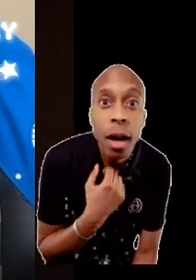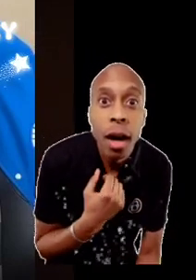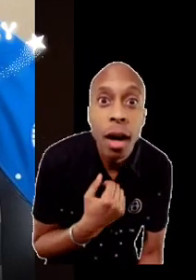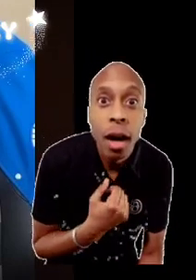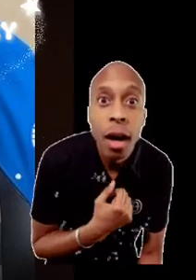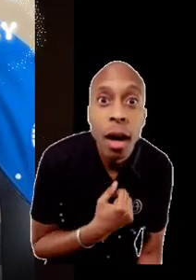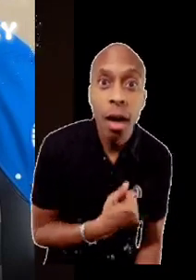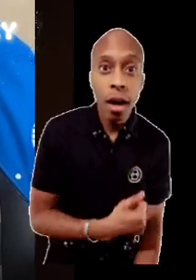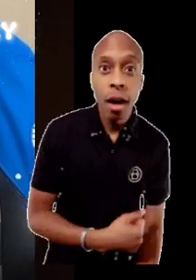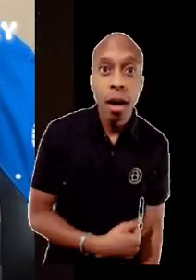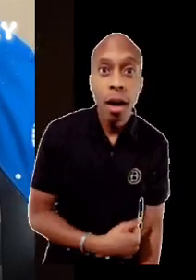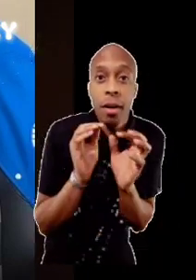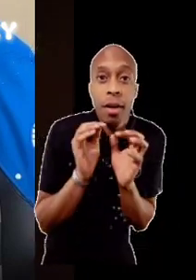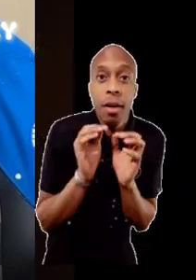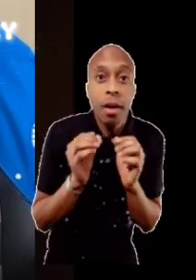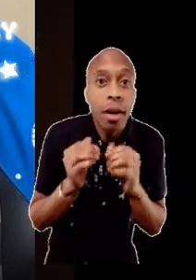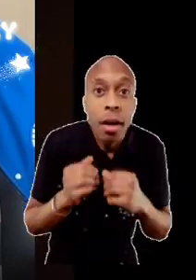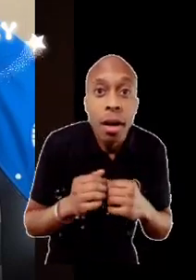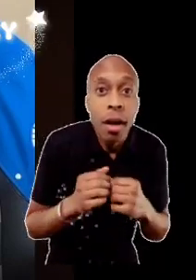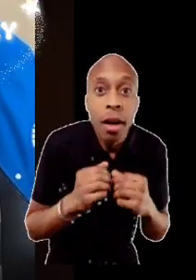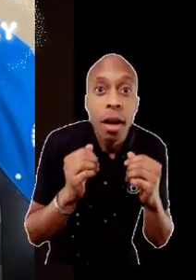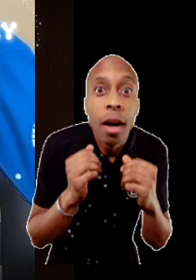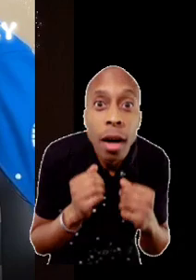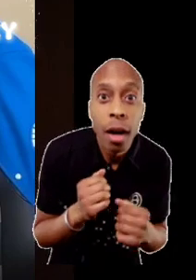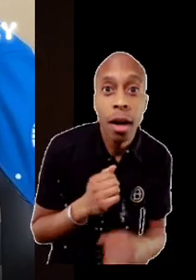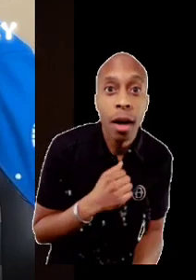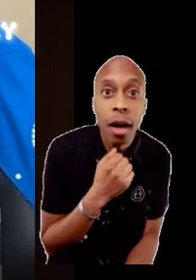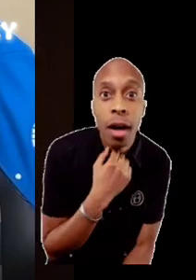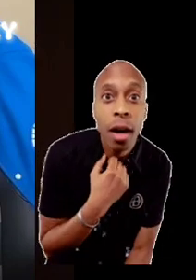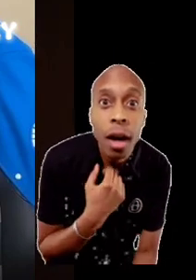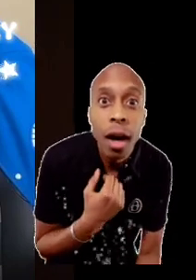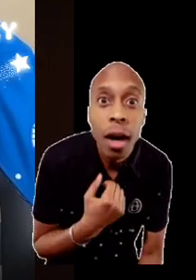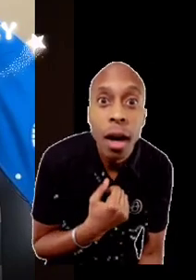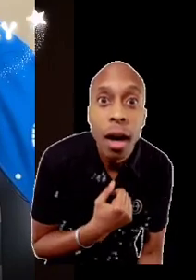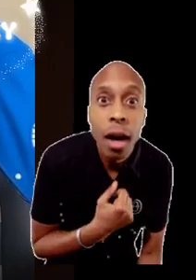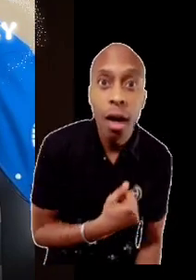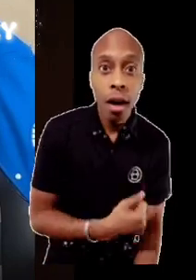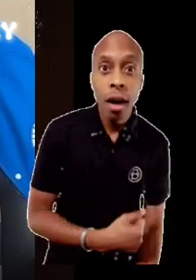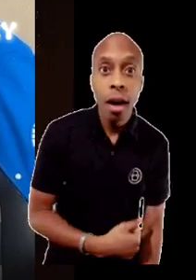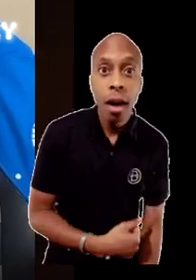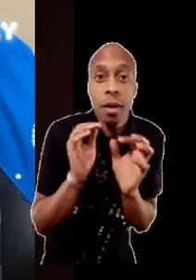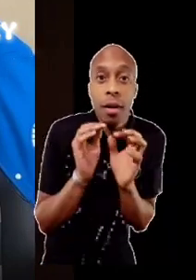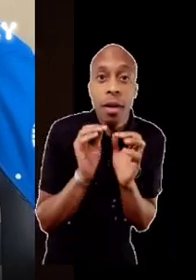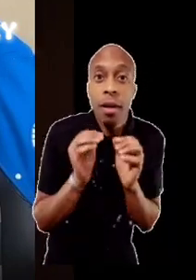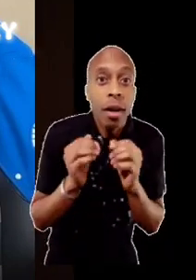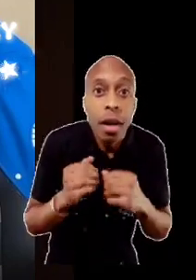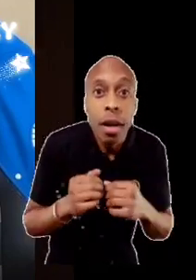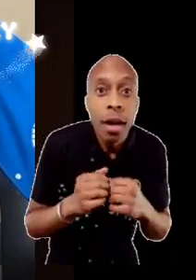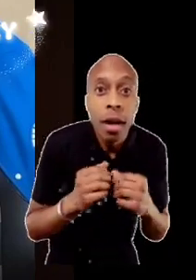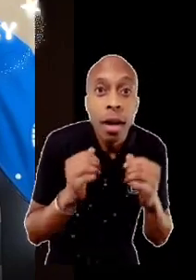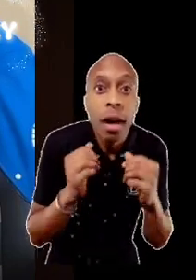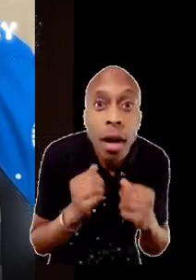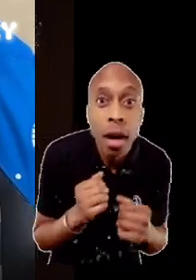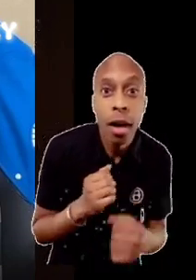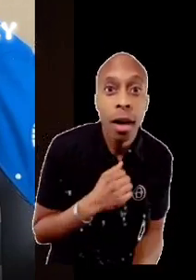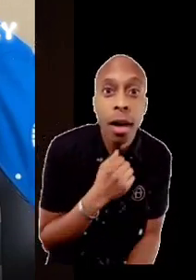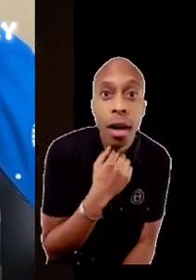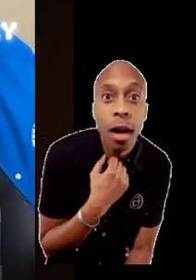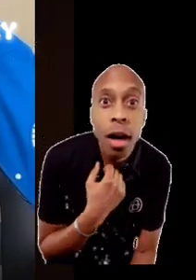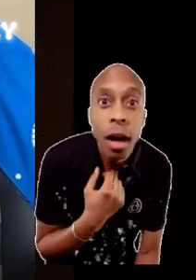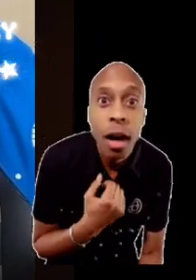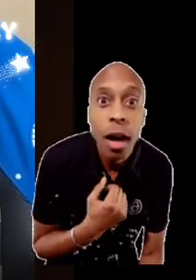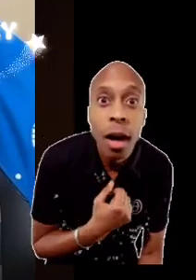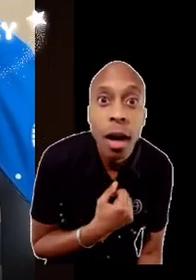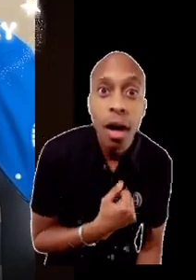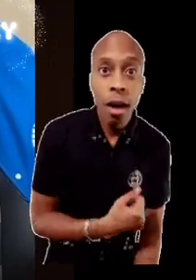Me I gotta always represent the people them. Me have one big woman auntie. Me don't know where she there. God bless her though. She got